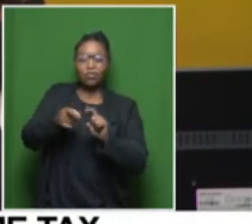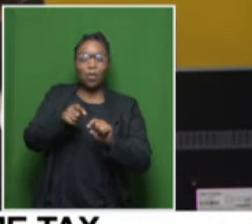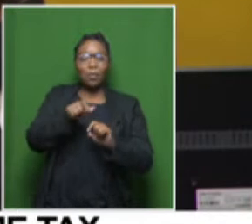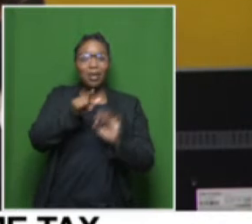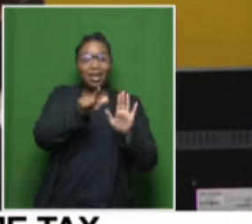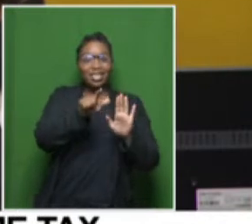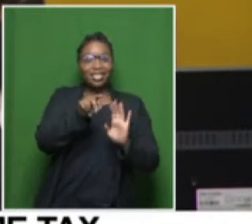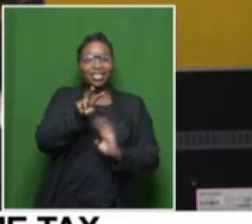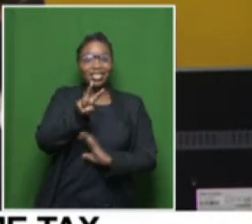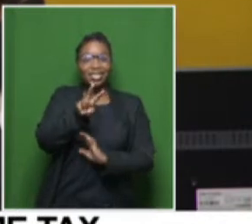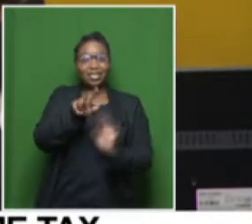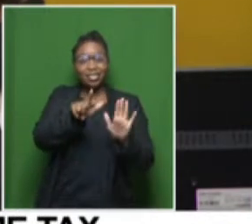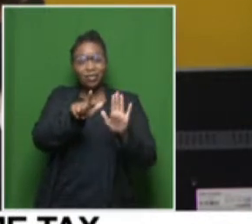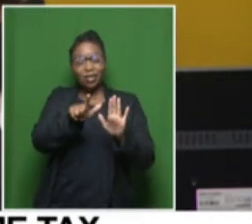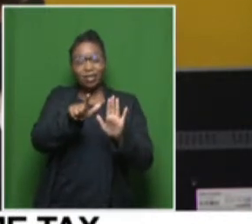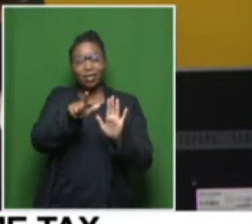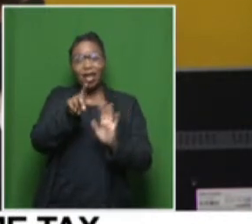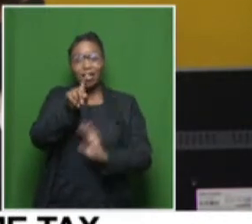87,300 to